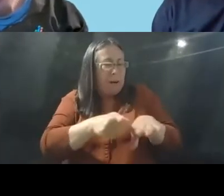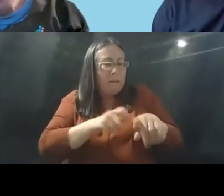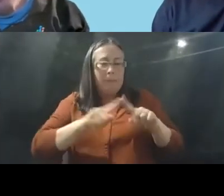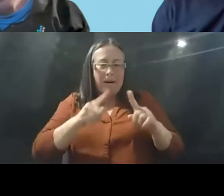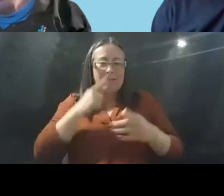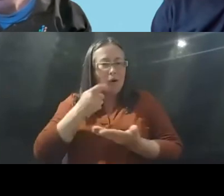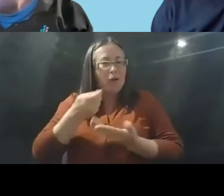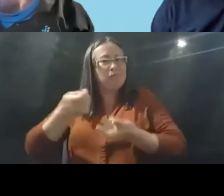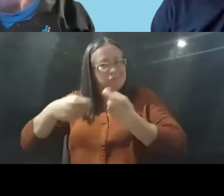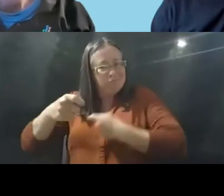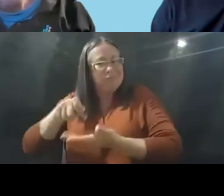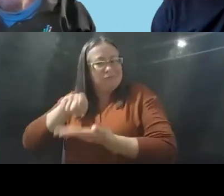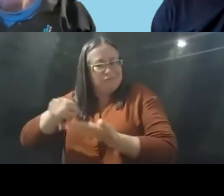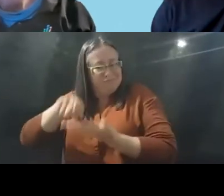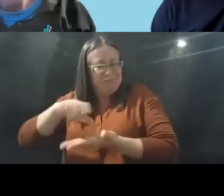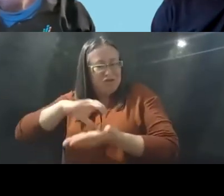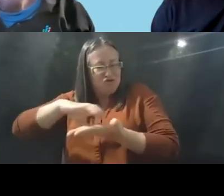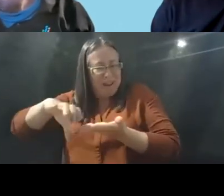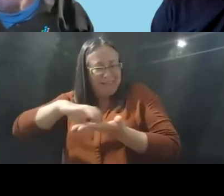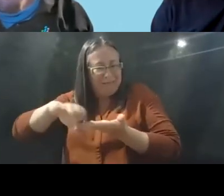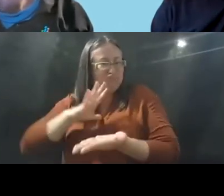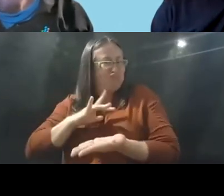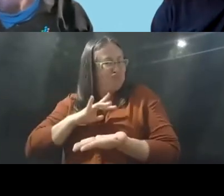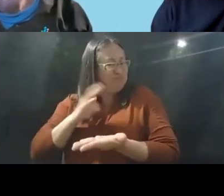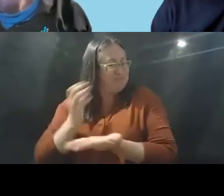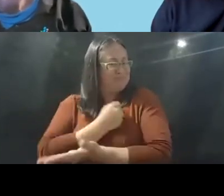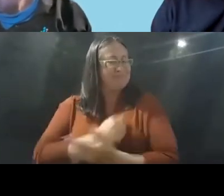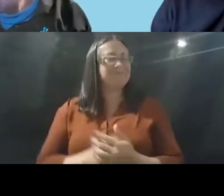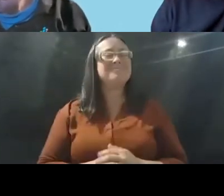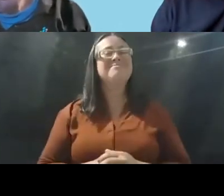All right. Let's see.